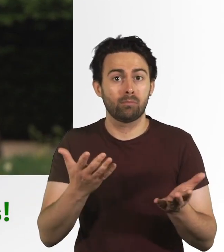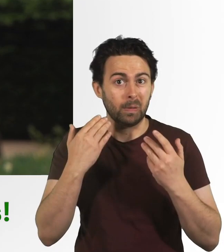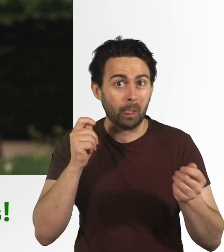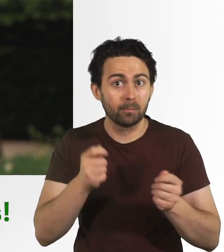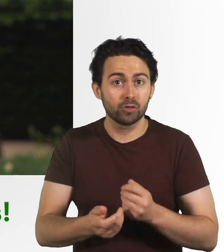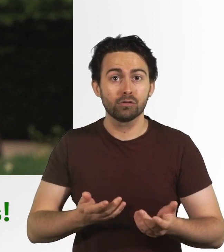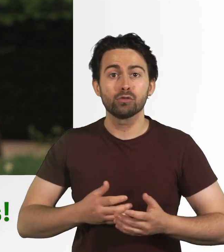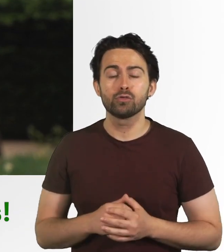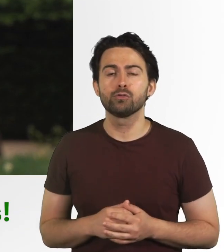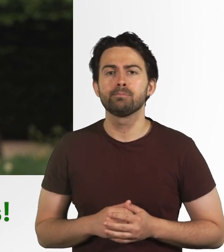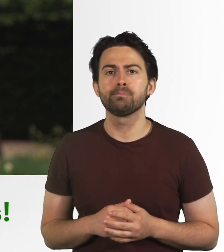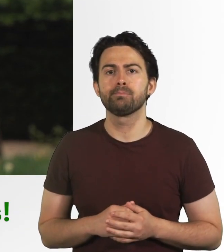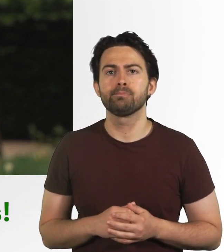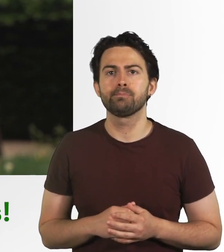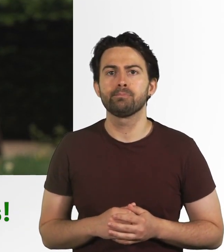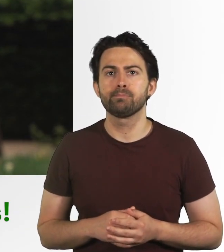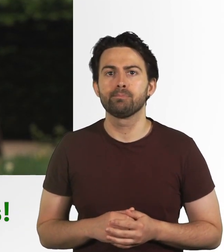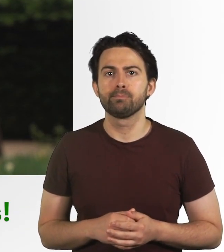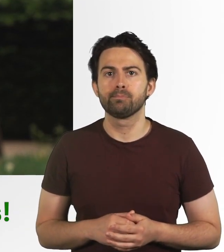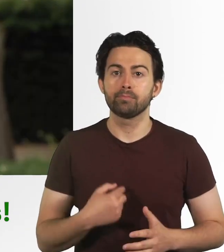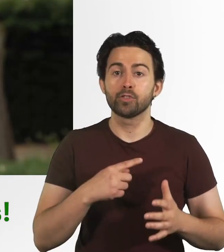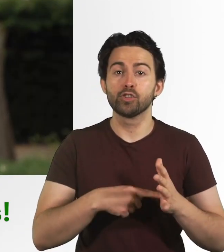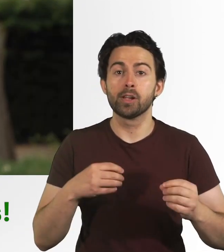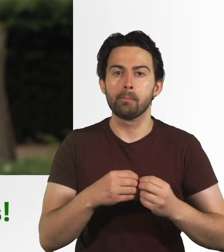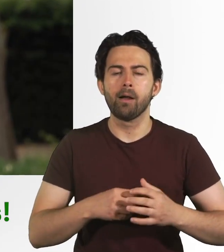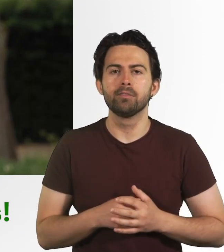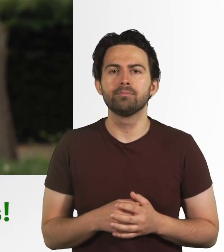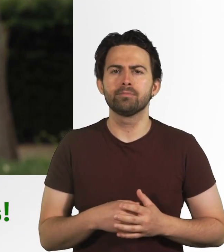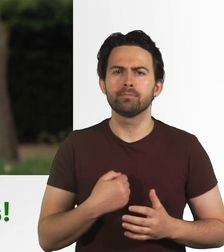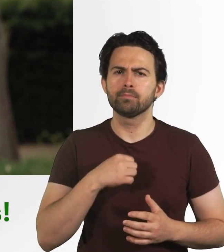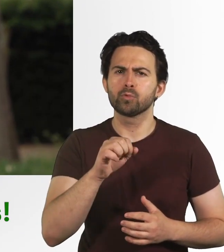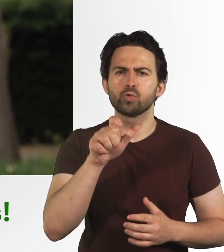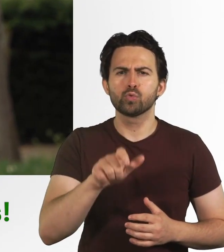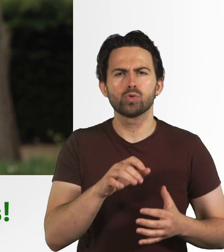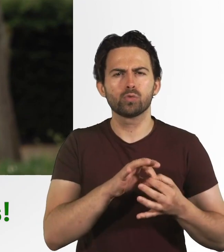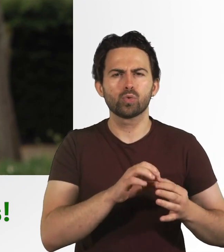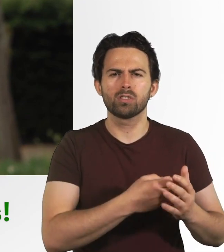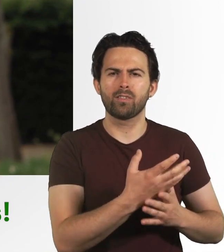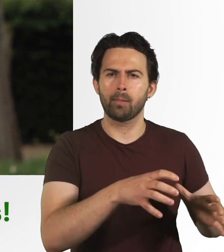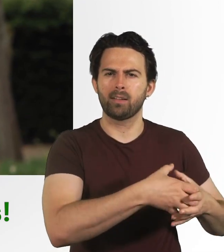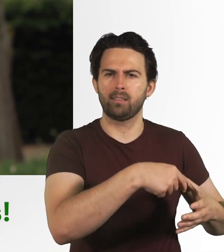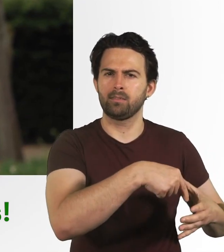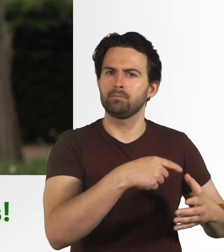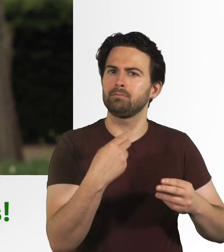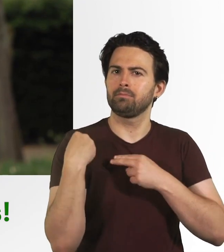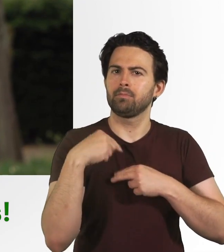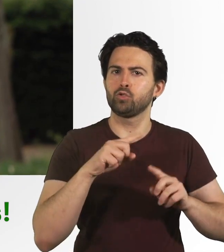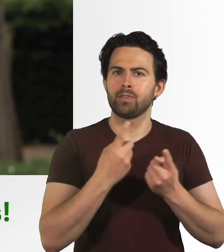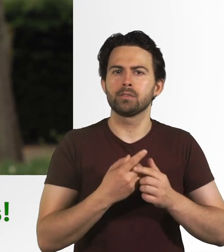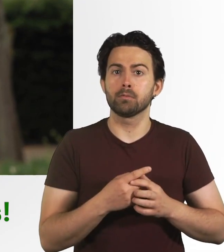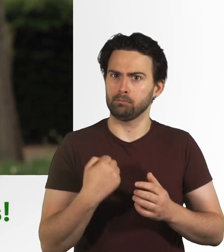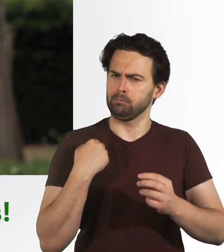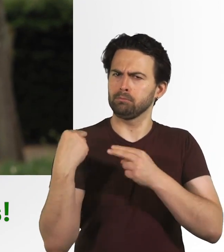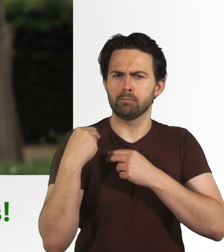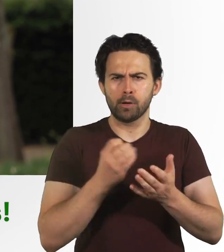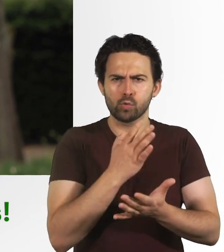food production and climate change. Hi, I'm James Bamkin. I'm your Student Association Development Lead here at SRUC.